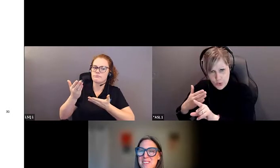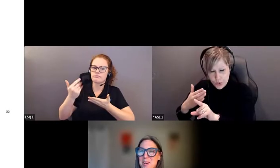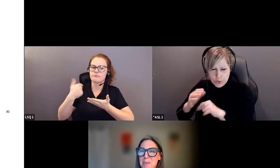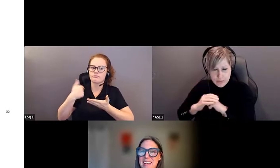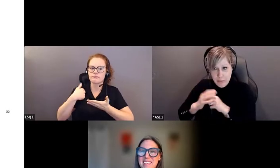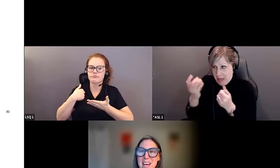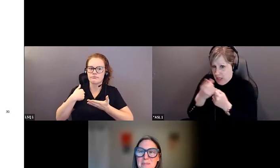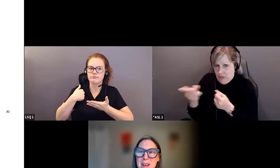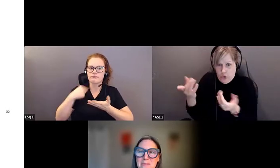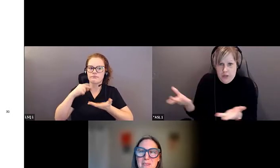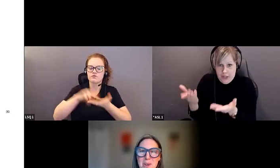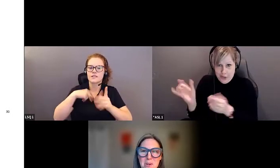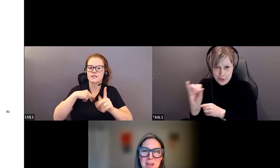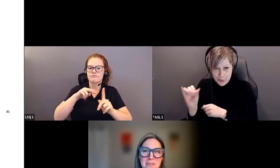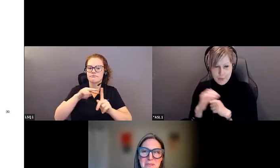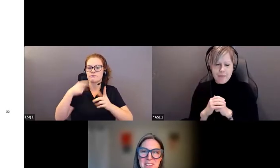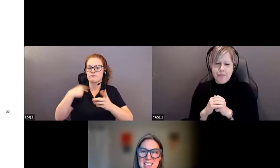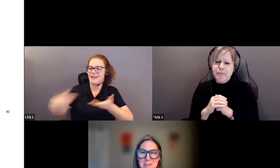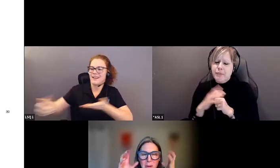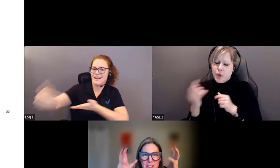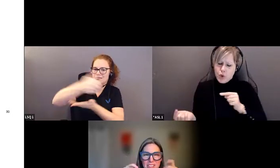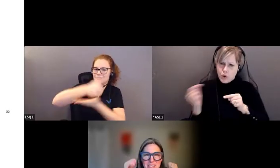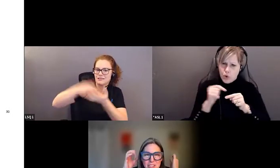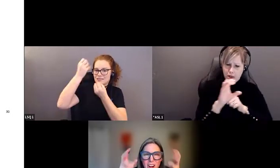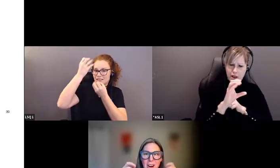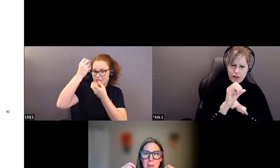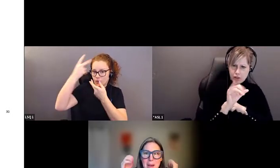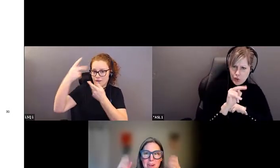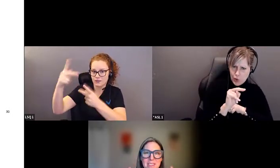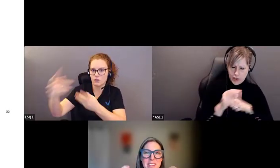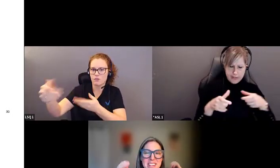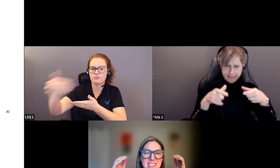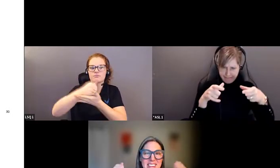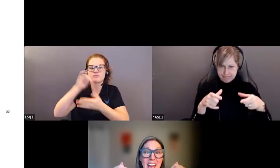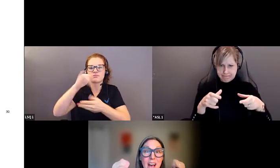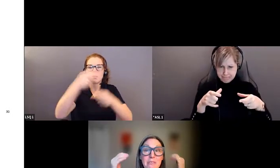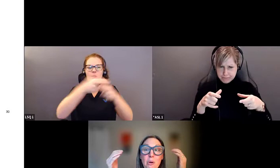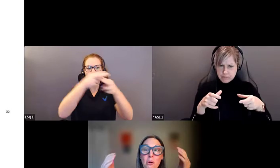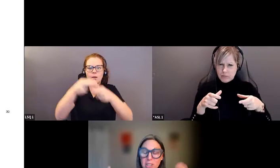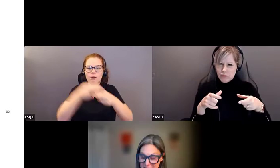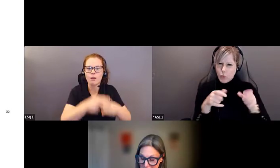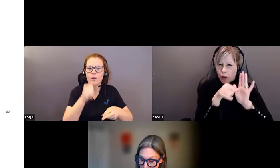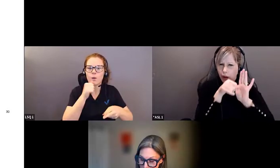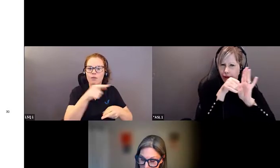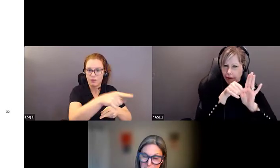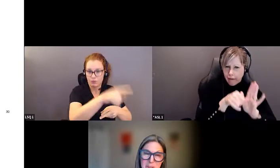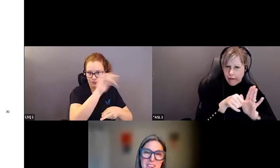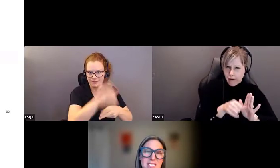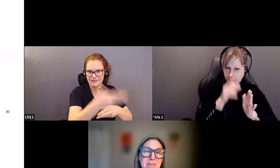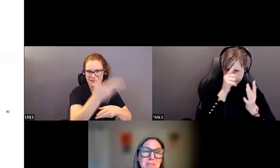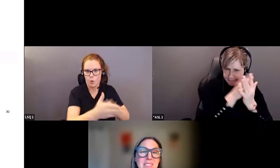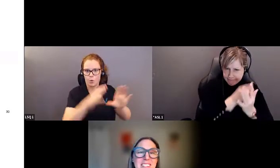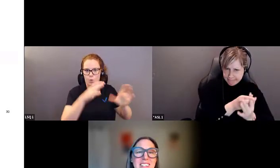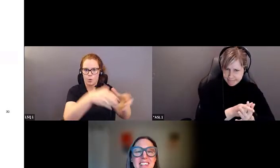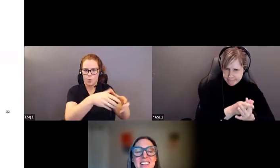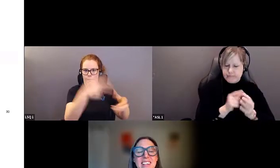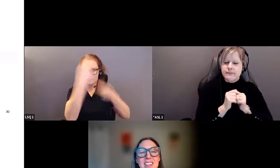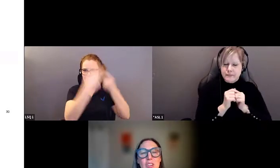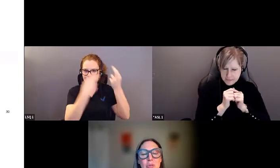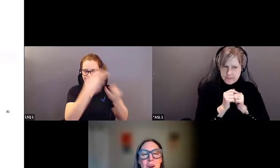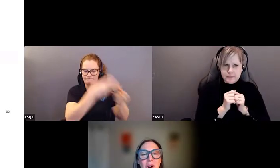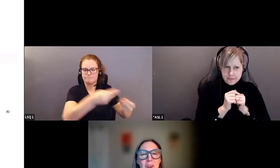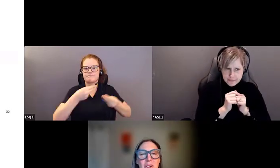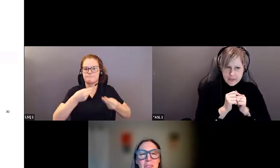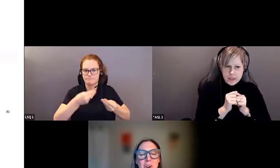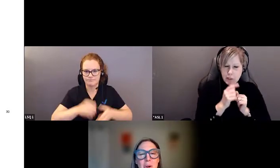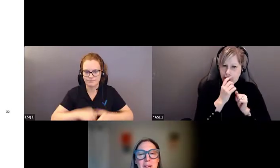So let's go back to that metaphor of a coin. A few key points just to jog our memory so we can scaffold and go forward.